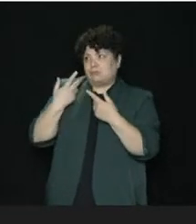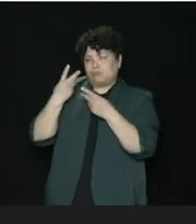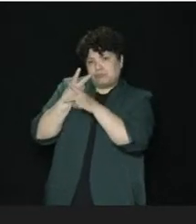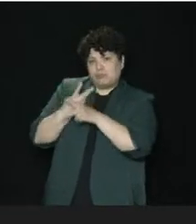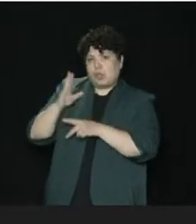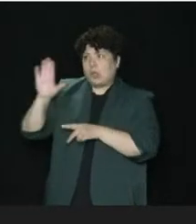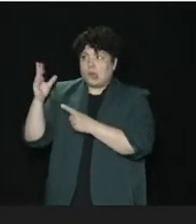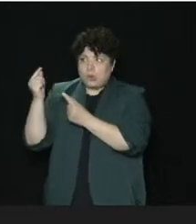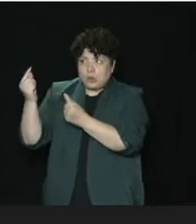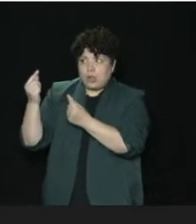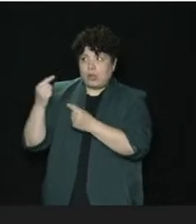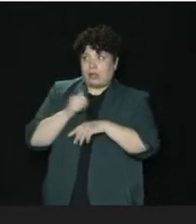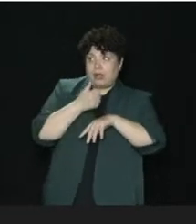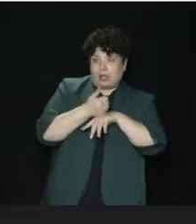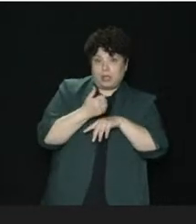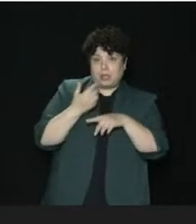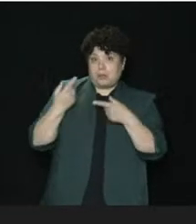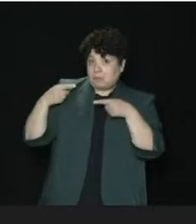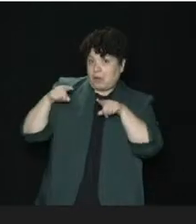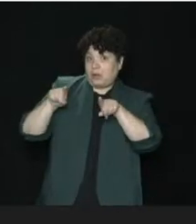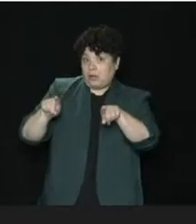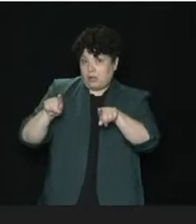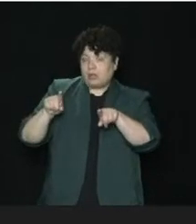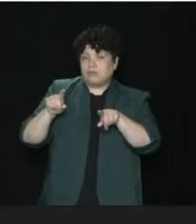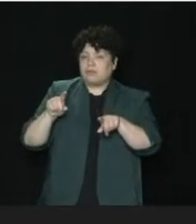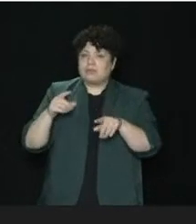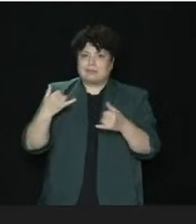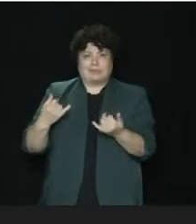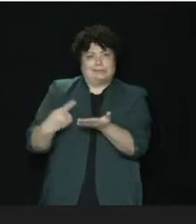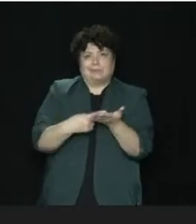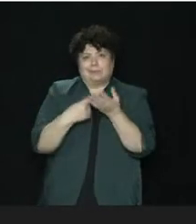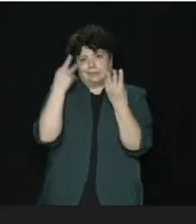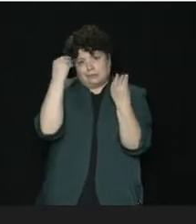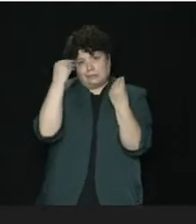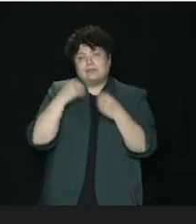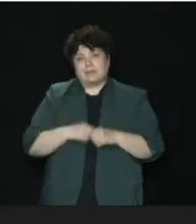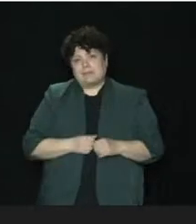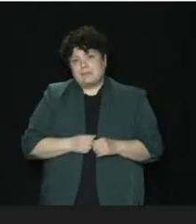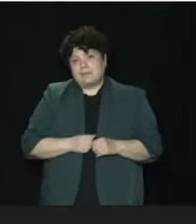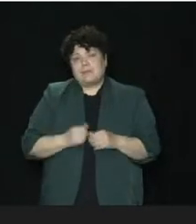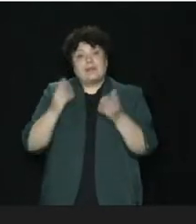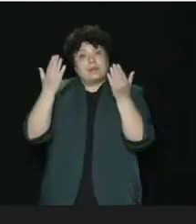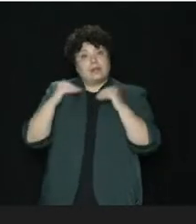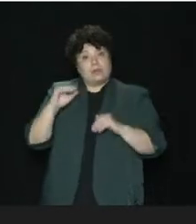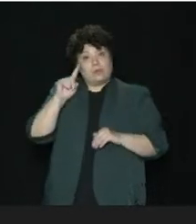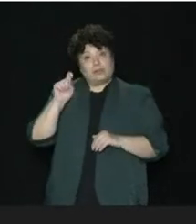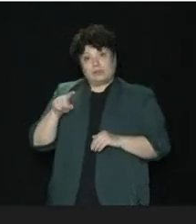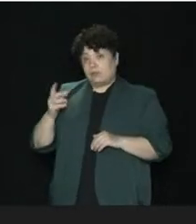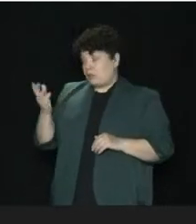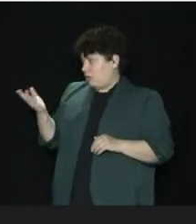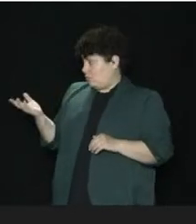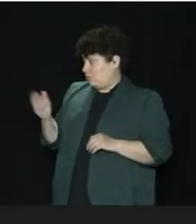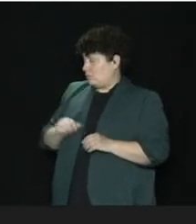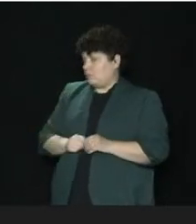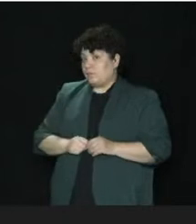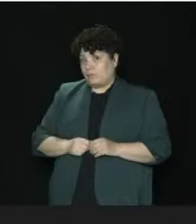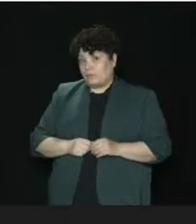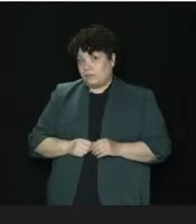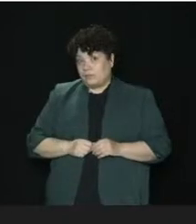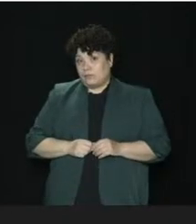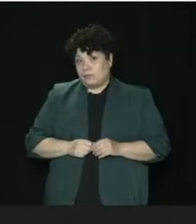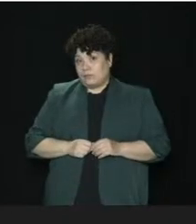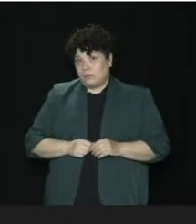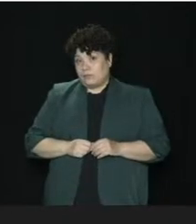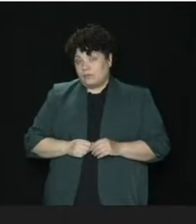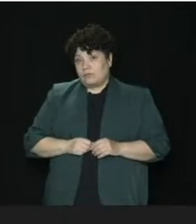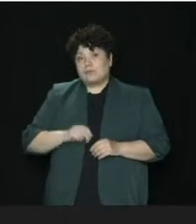these issues. Thank you. And we'll take one more question on the phone. Operator? The next question is from Ryan Tumulty